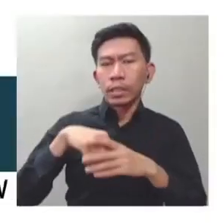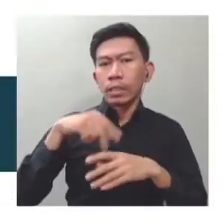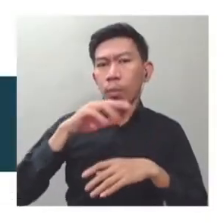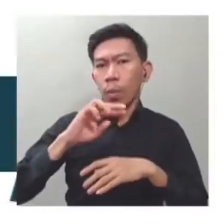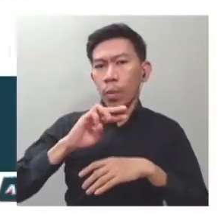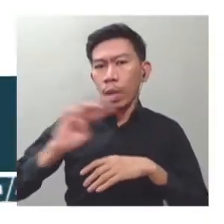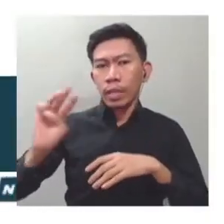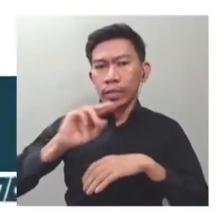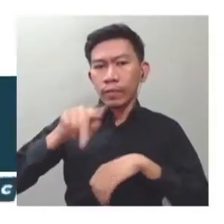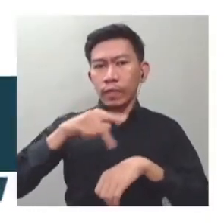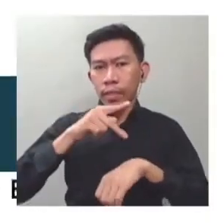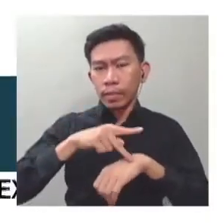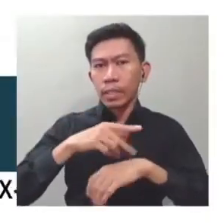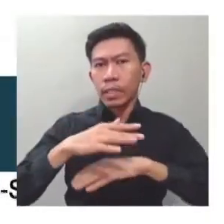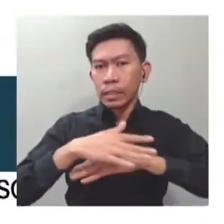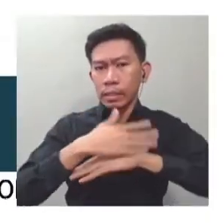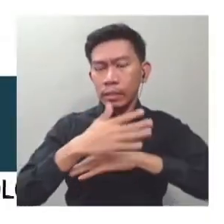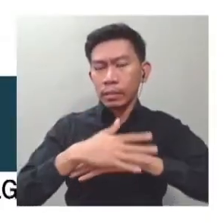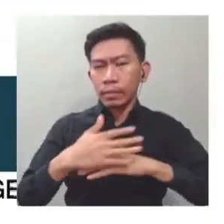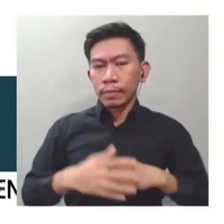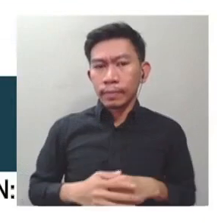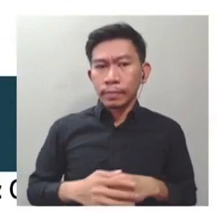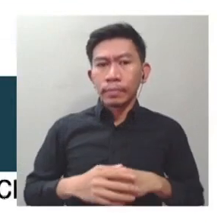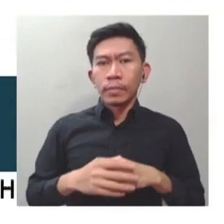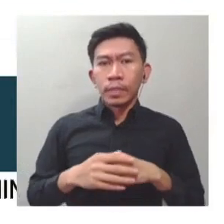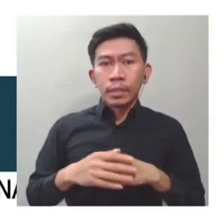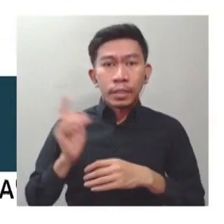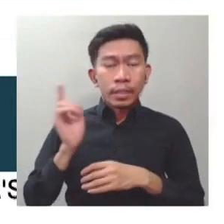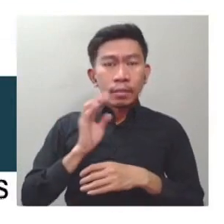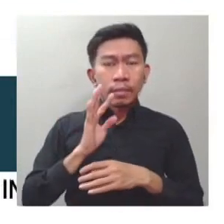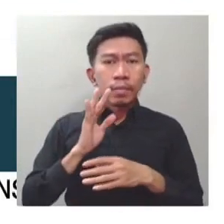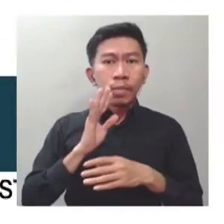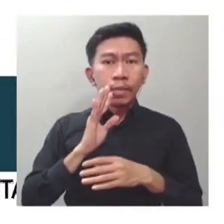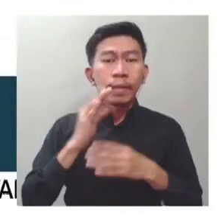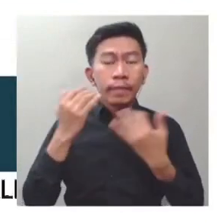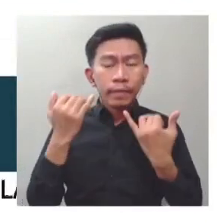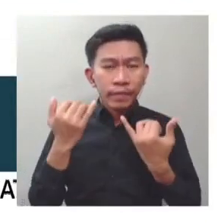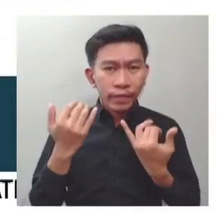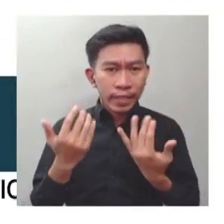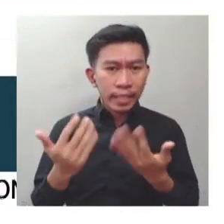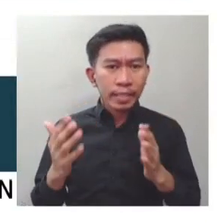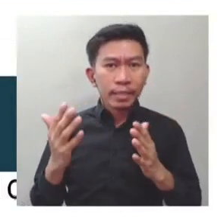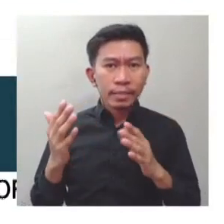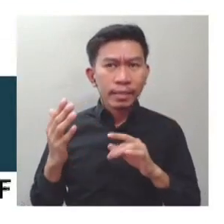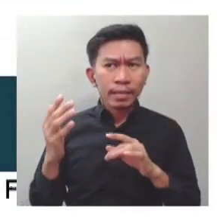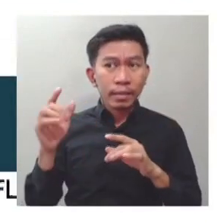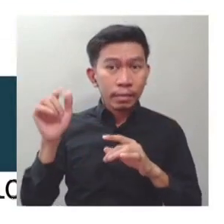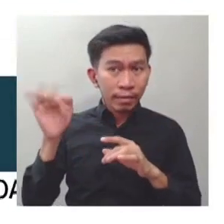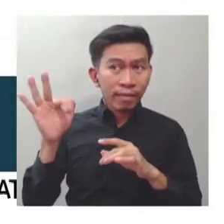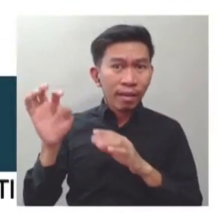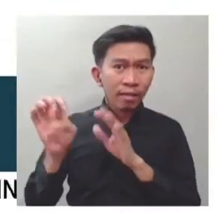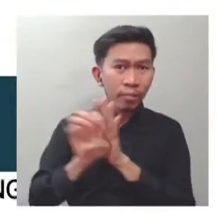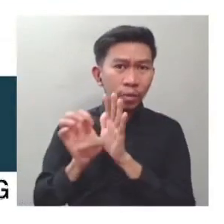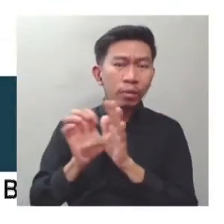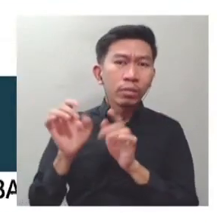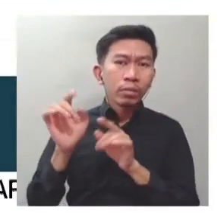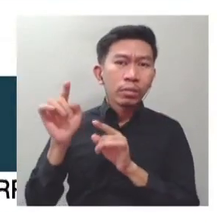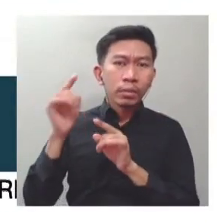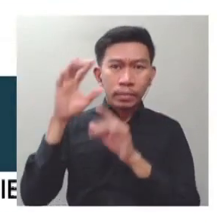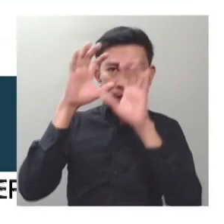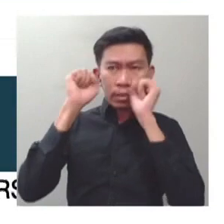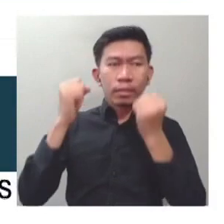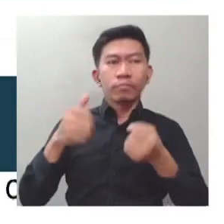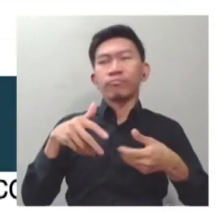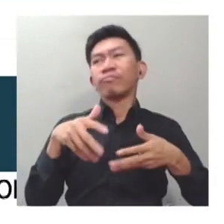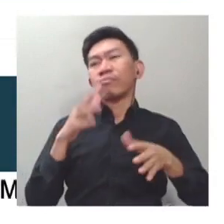We needed this yesterday. So I hope that the president, because if the president doesn't do anything, you will be sure